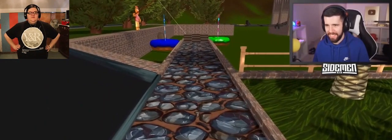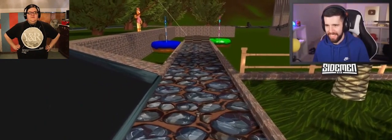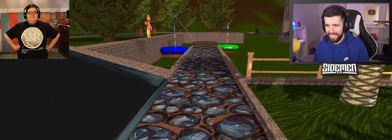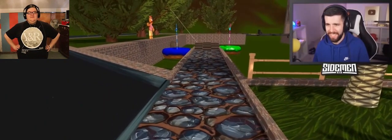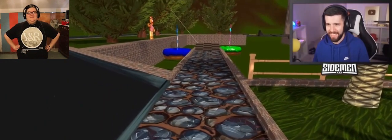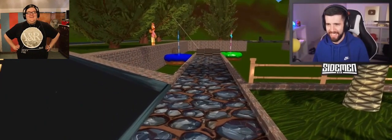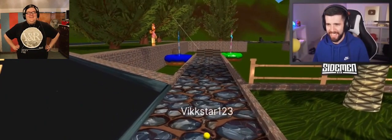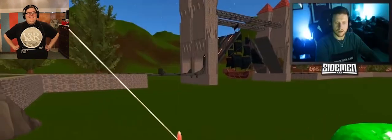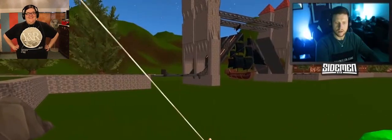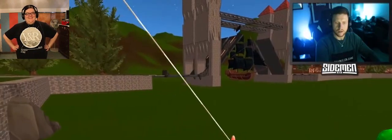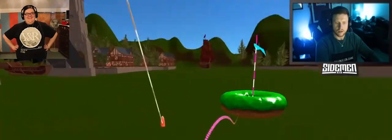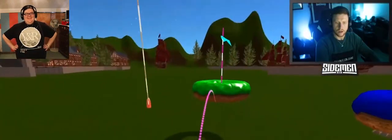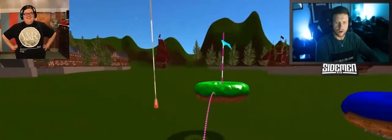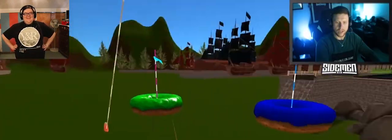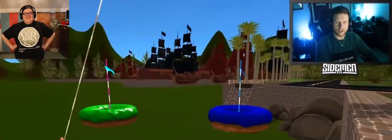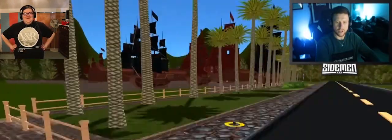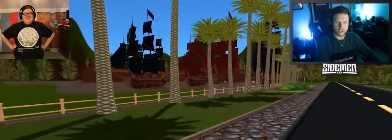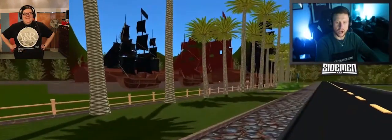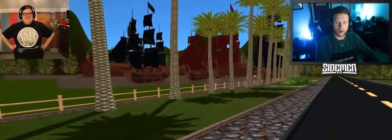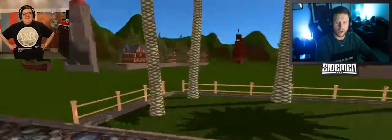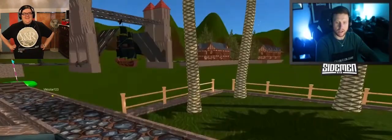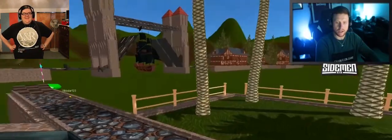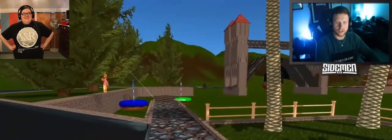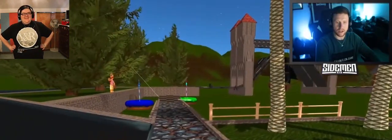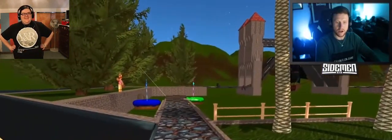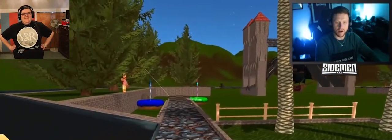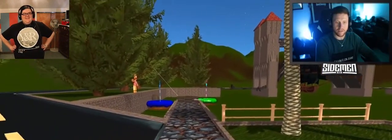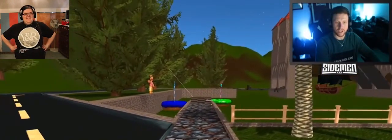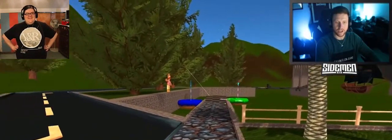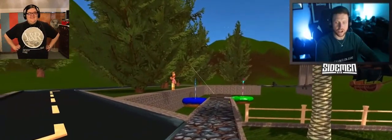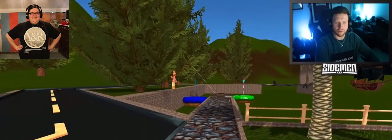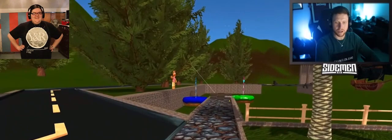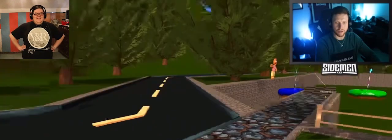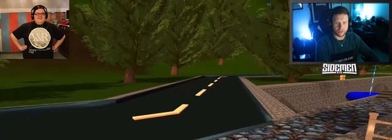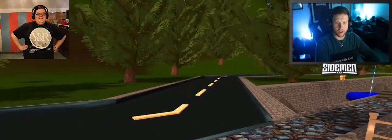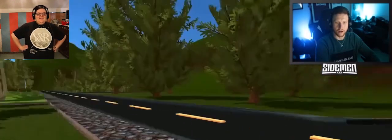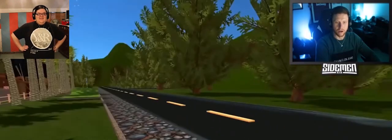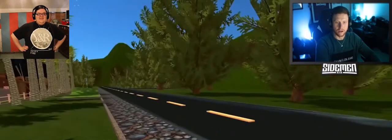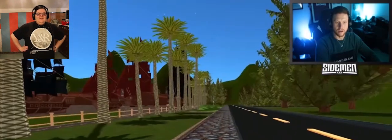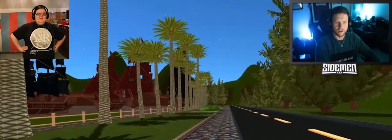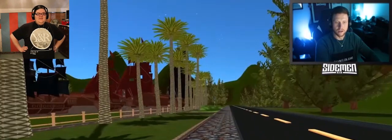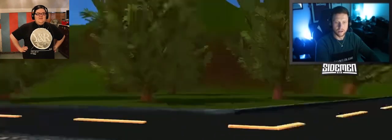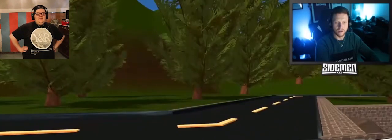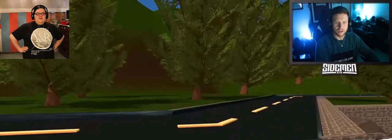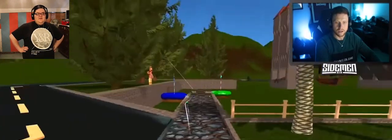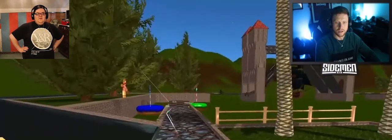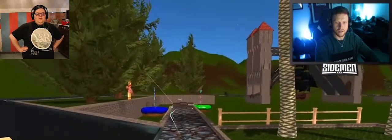He's watching Ethan through it. Oh, wait, you can jump. Oh, look, it's low gravity. You can jump yourself through the hole.